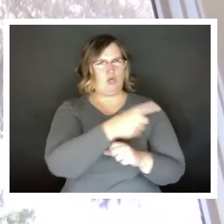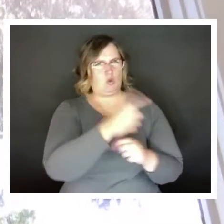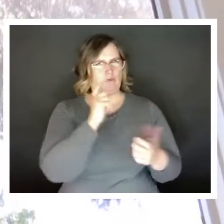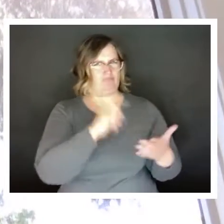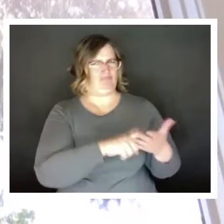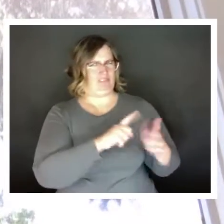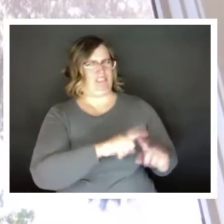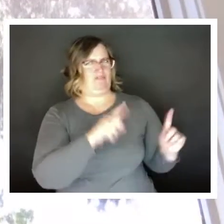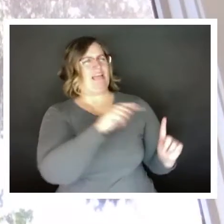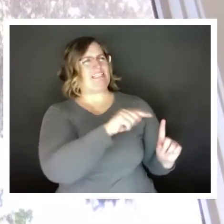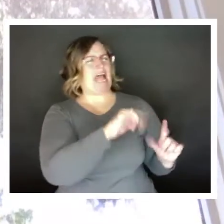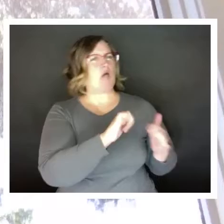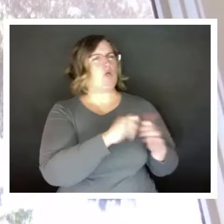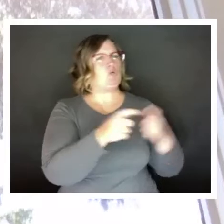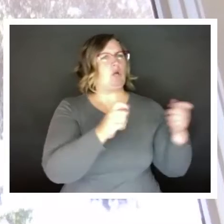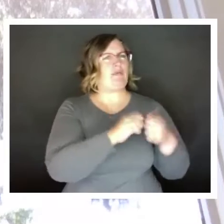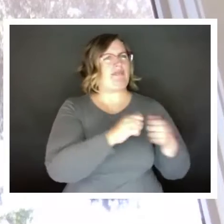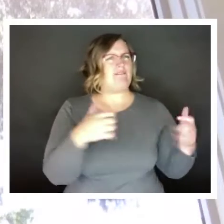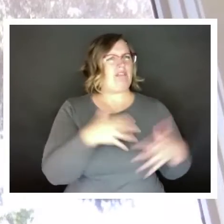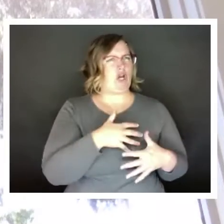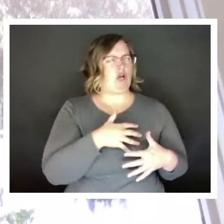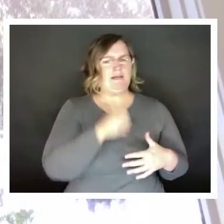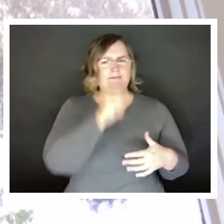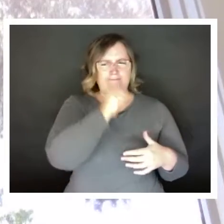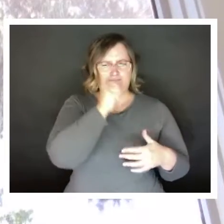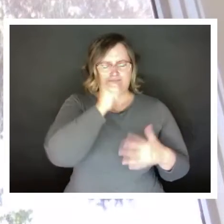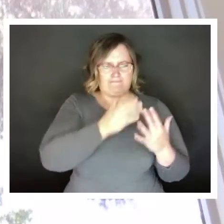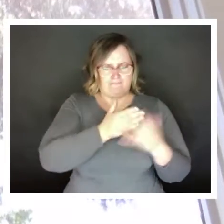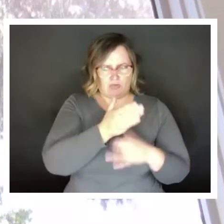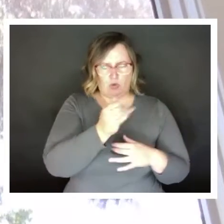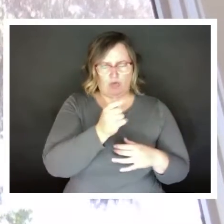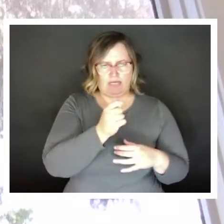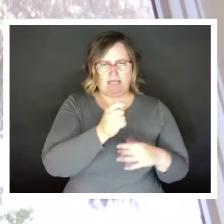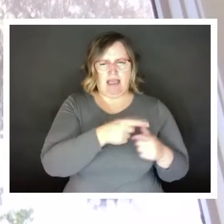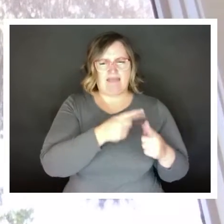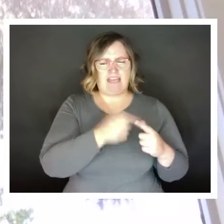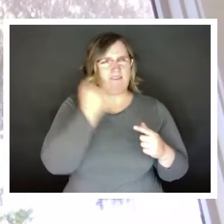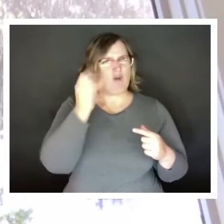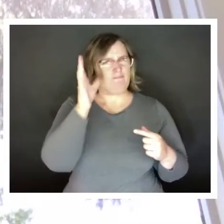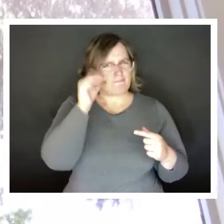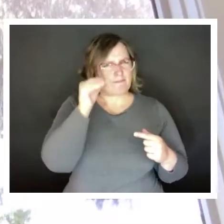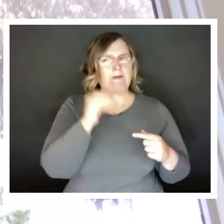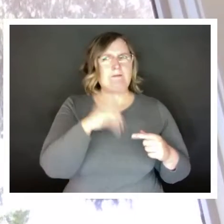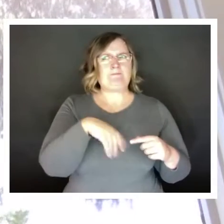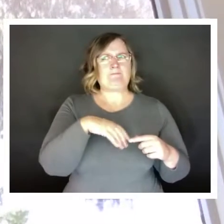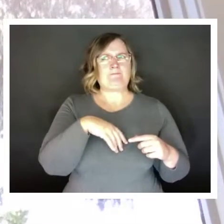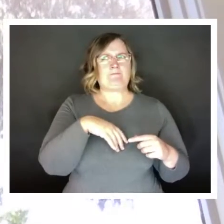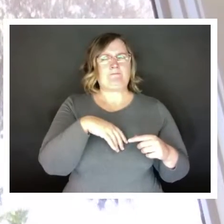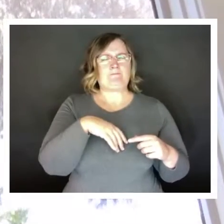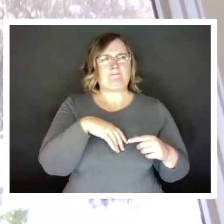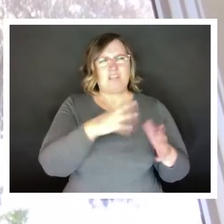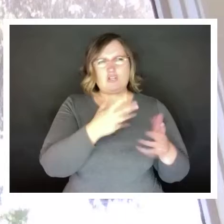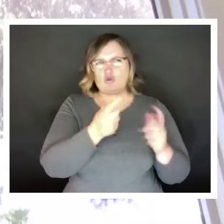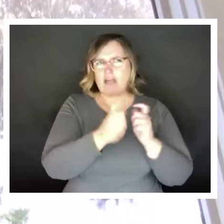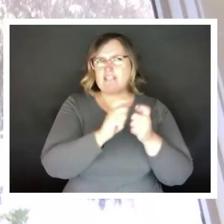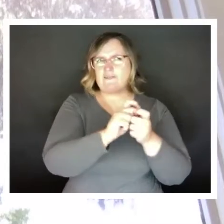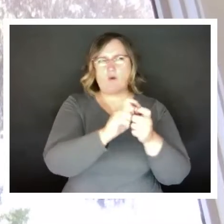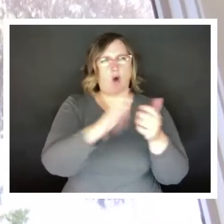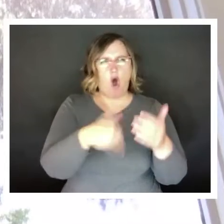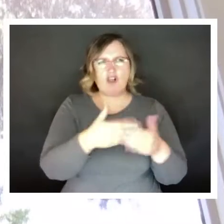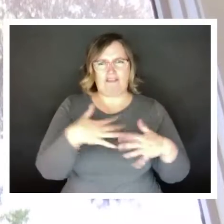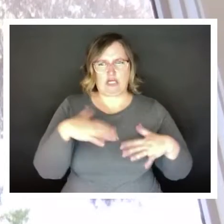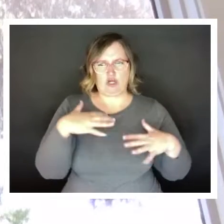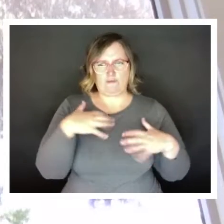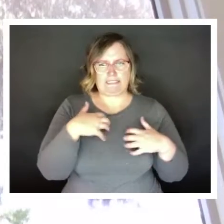how you can power through it, and if you have the relentless determination, fortitude, and sheer tenacity to transform all of that nervous